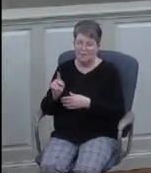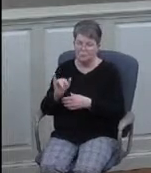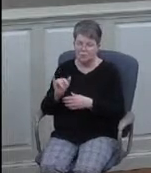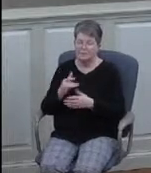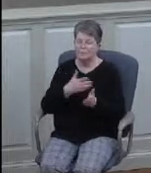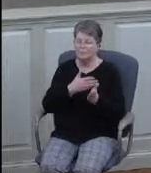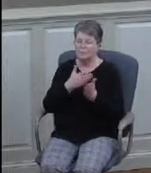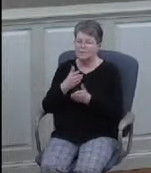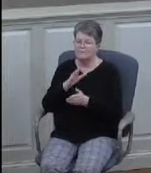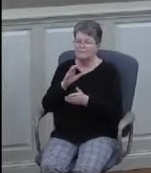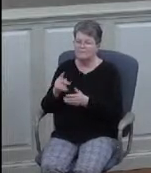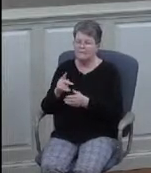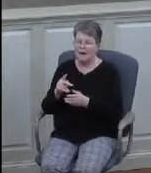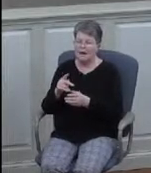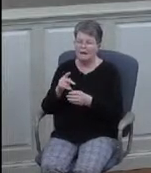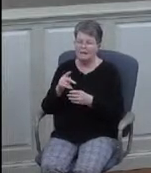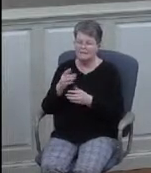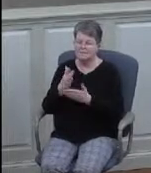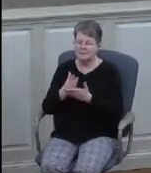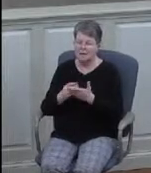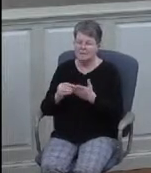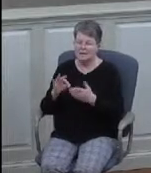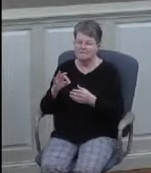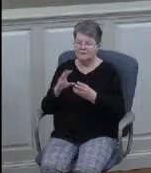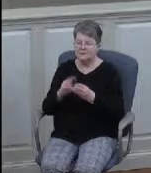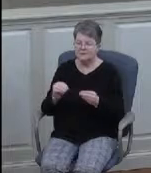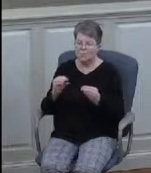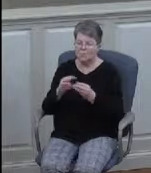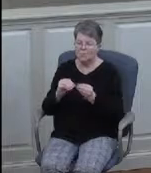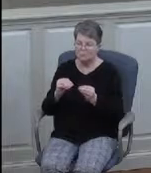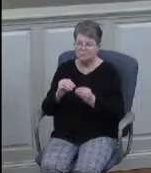part of the fabric of the of Danville, and